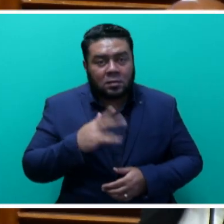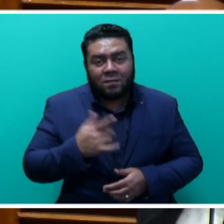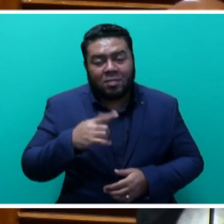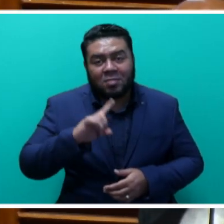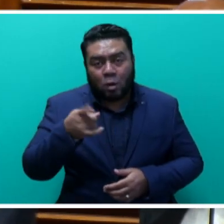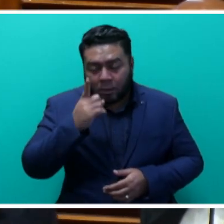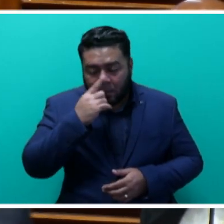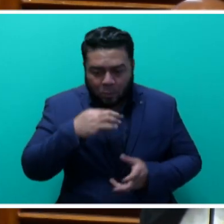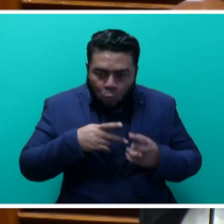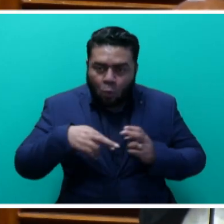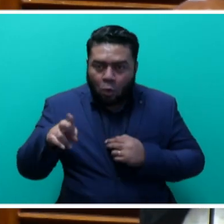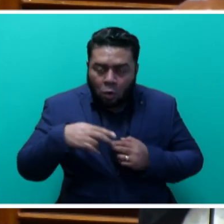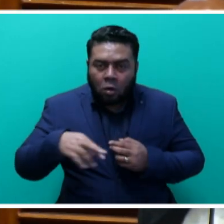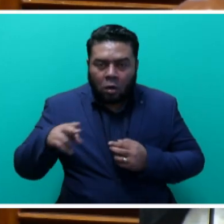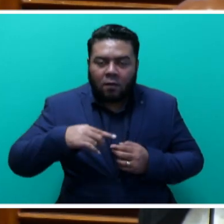people